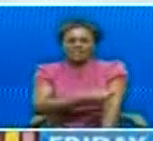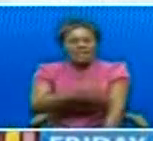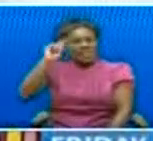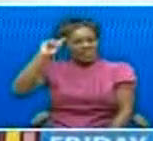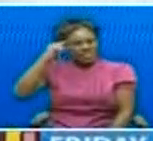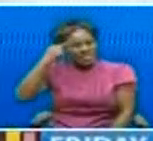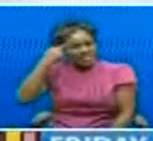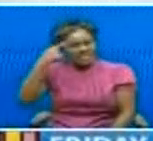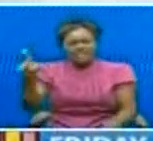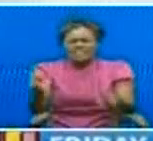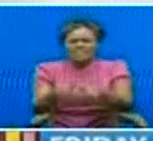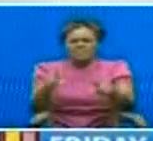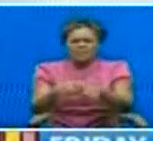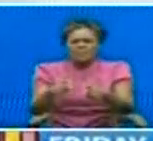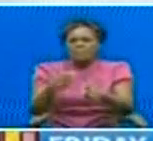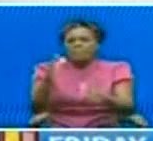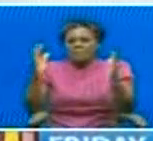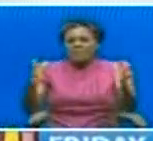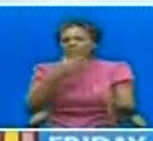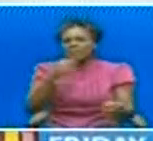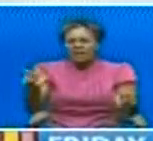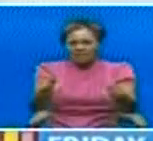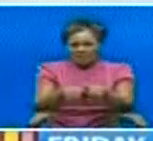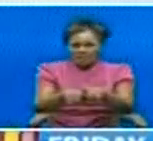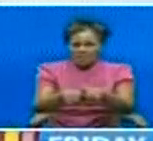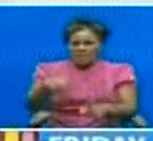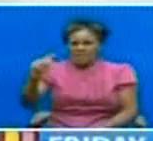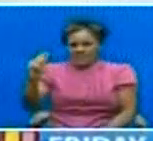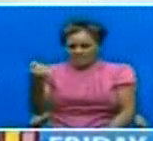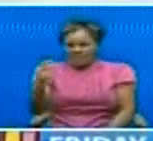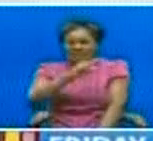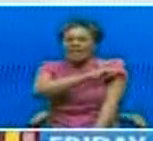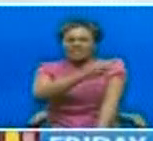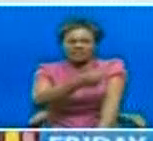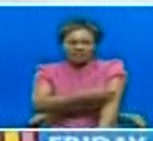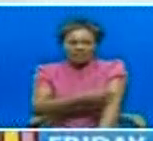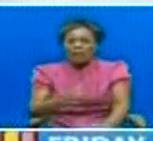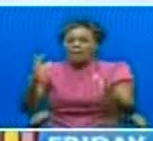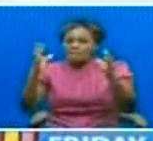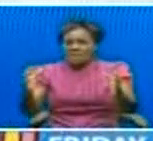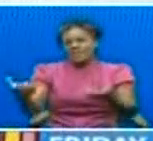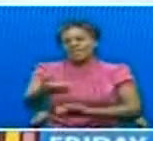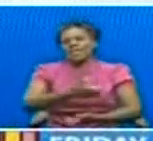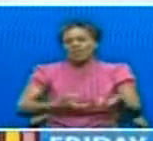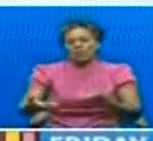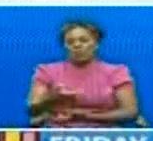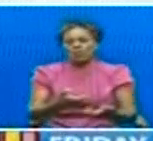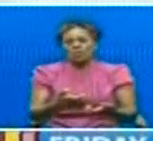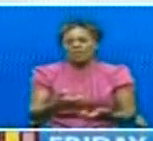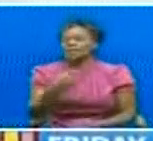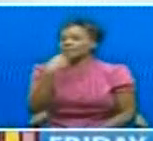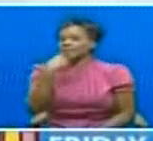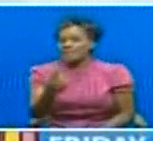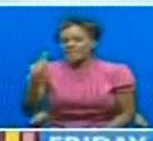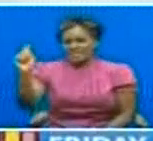we're almost like the big brothers of Africa, mm-hmm. Kenya mm-hmm. and Nigeria. Nigeria is the biggest economy in Africa, and I must say